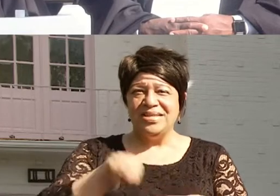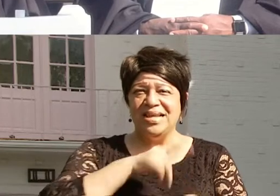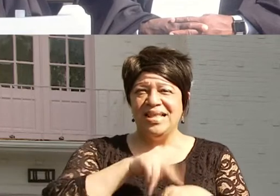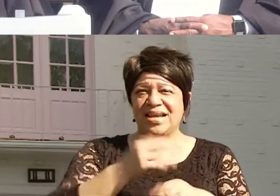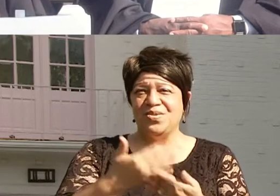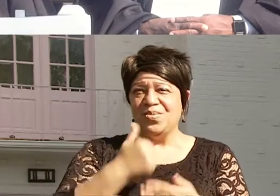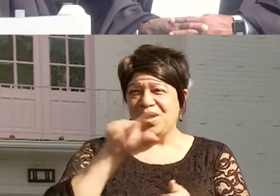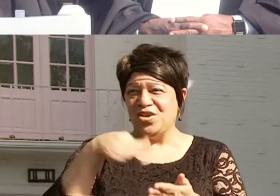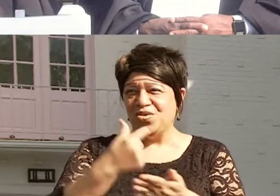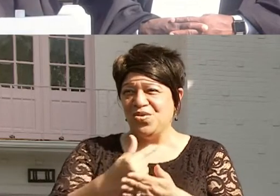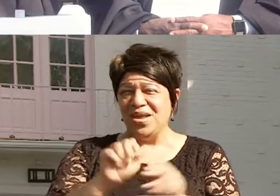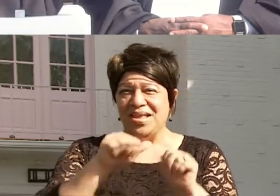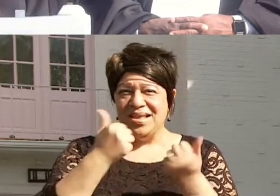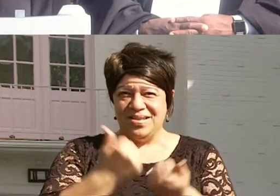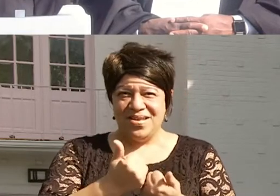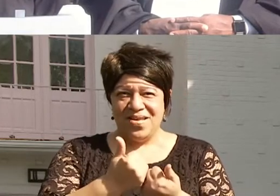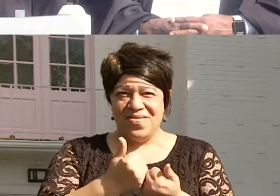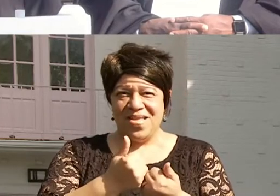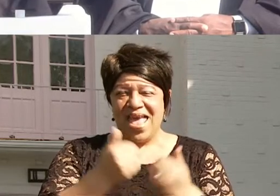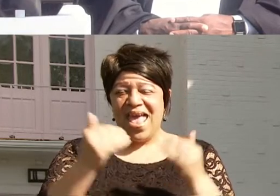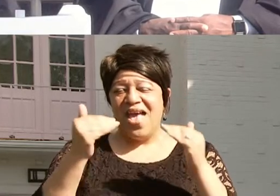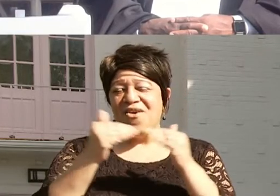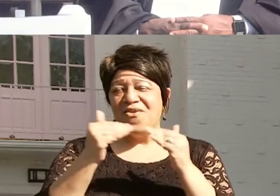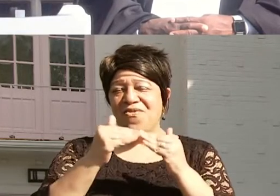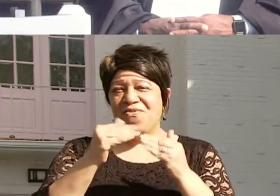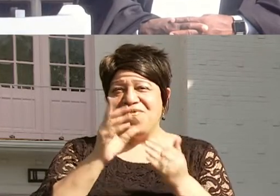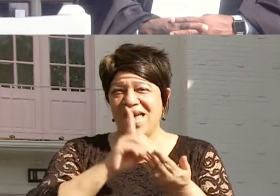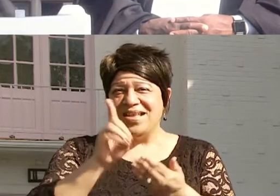Association. Fair Dillard forever.